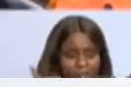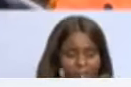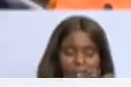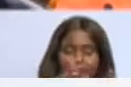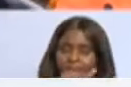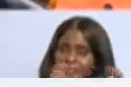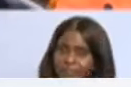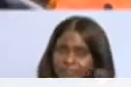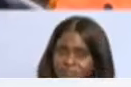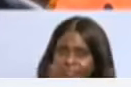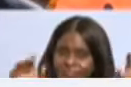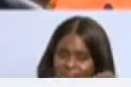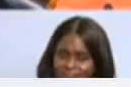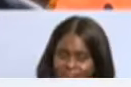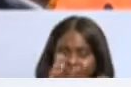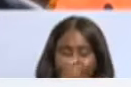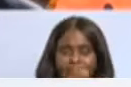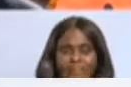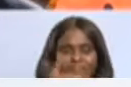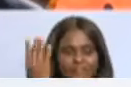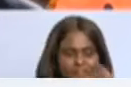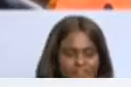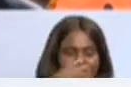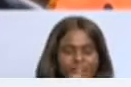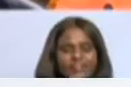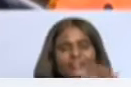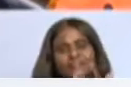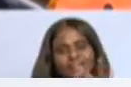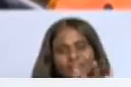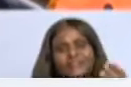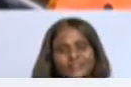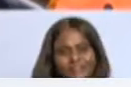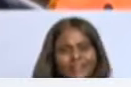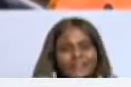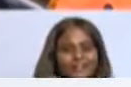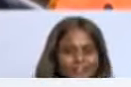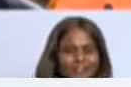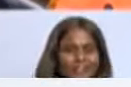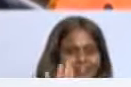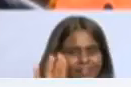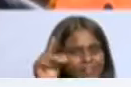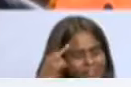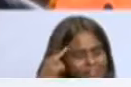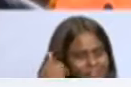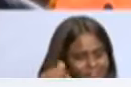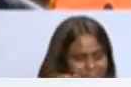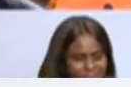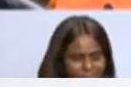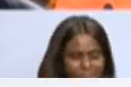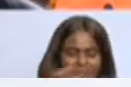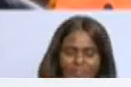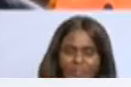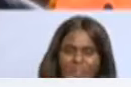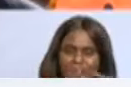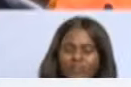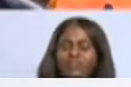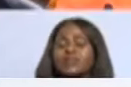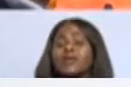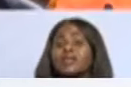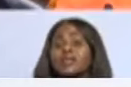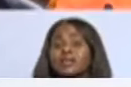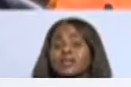a non-stop border post with technology. It's possible. Your government is also working on the Katete-Chanida